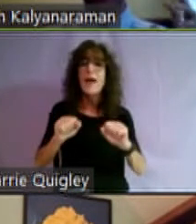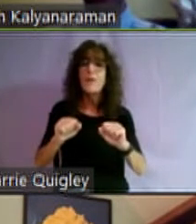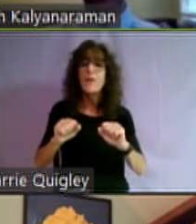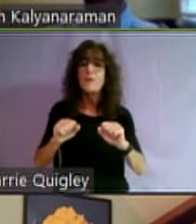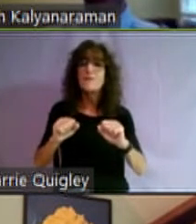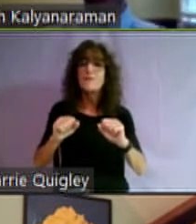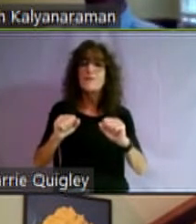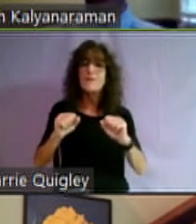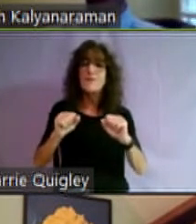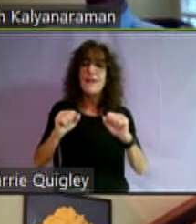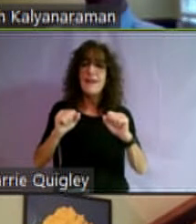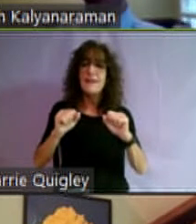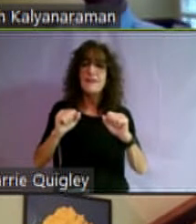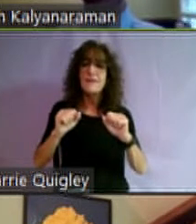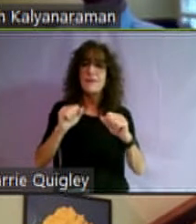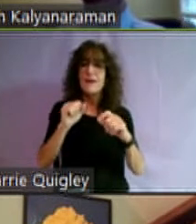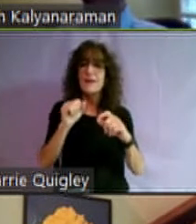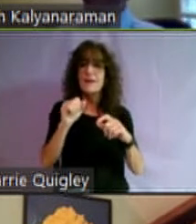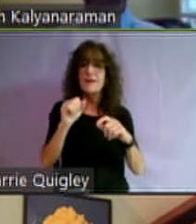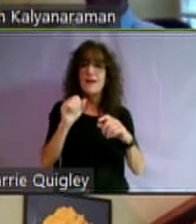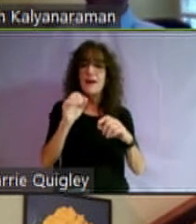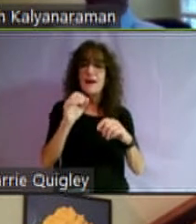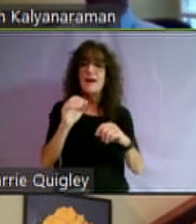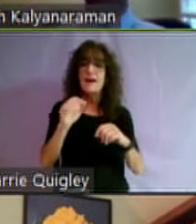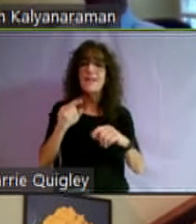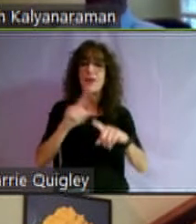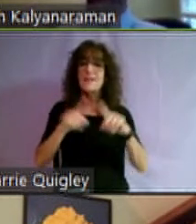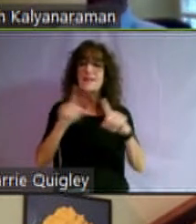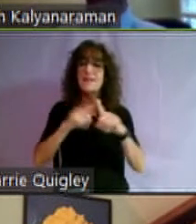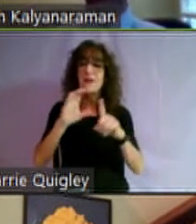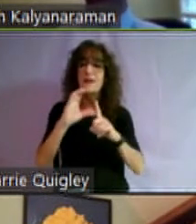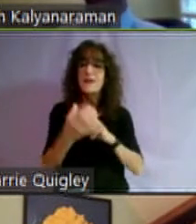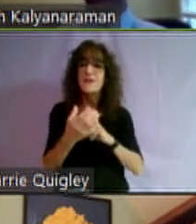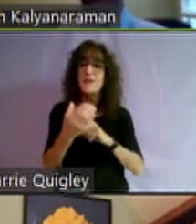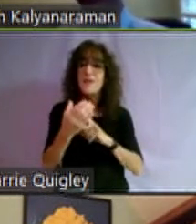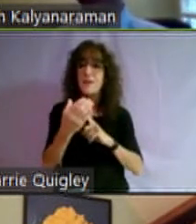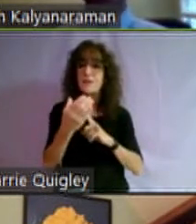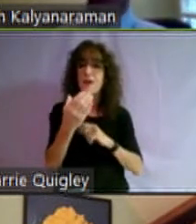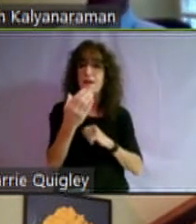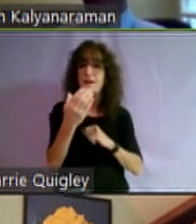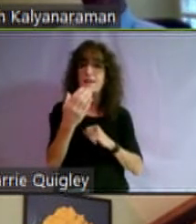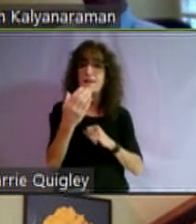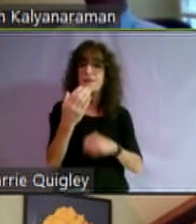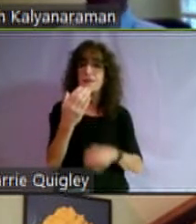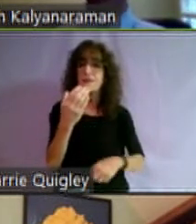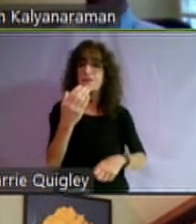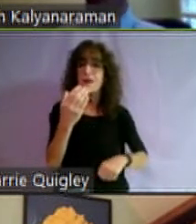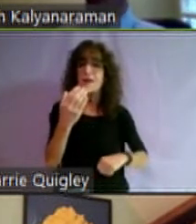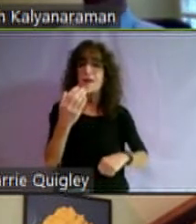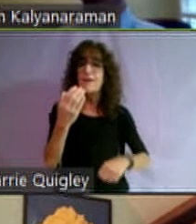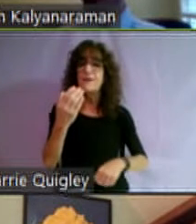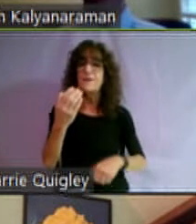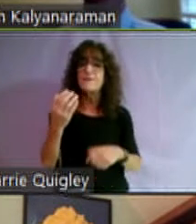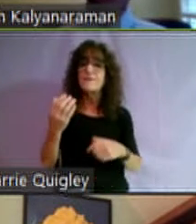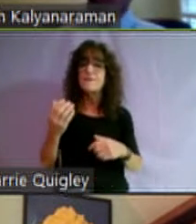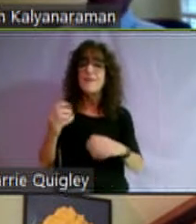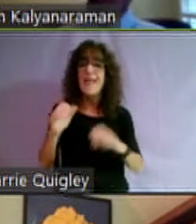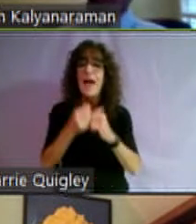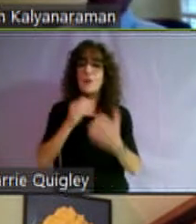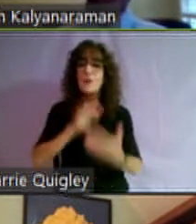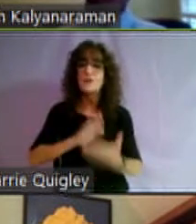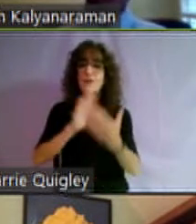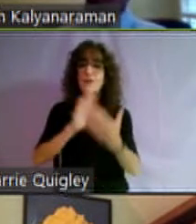think the key here is that there's different conditions, right? There's different groups of students that have different needs, and how do we address